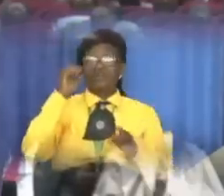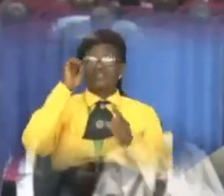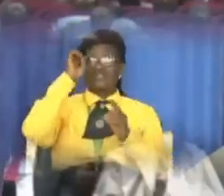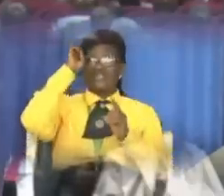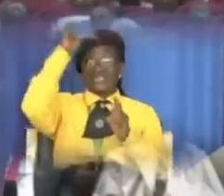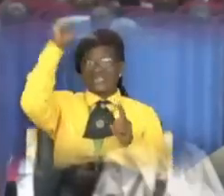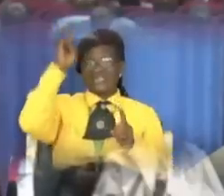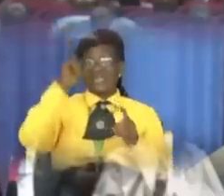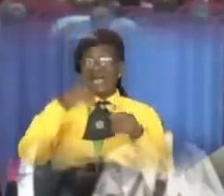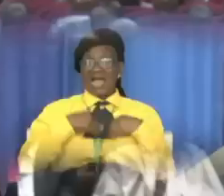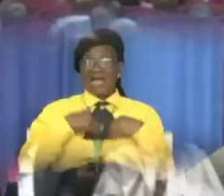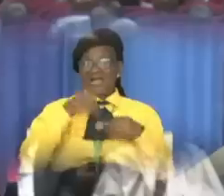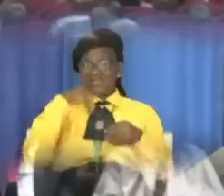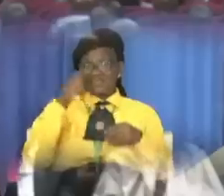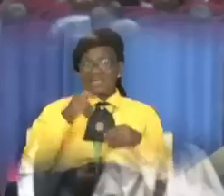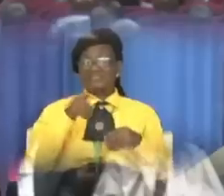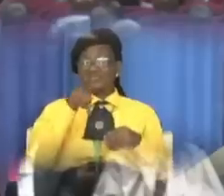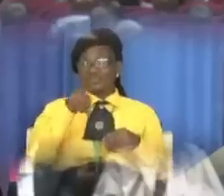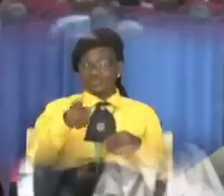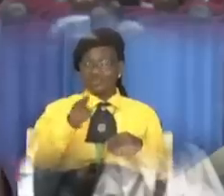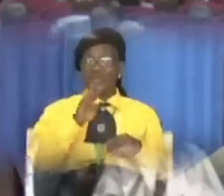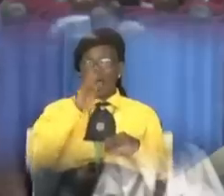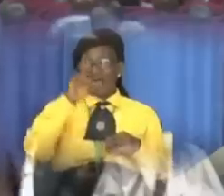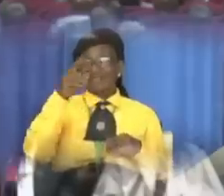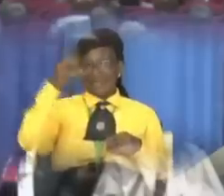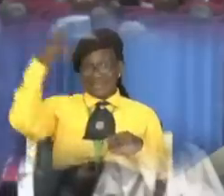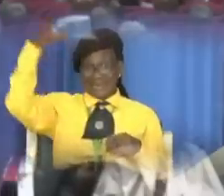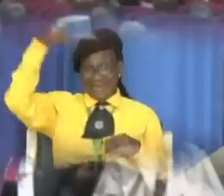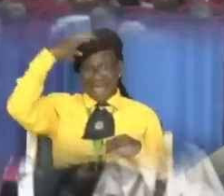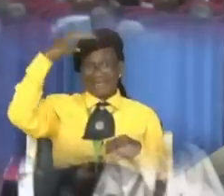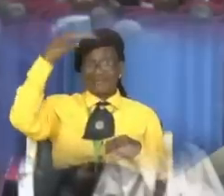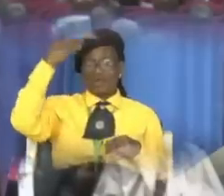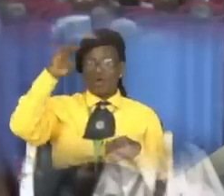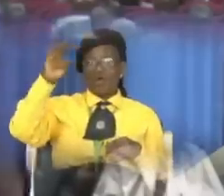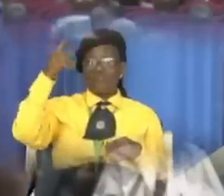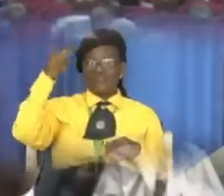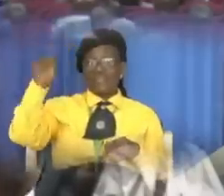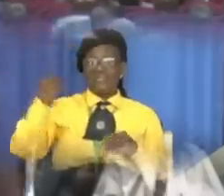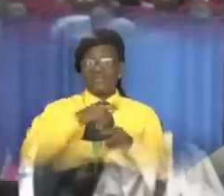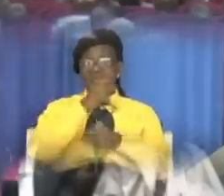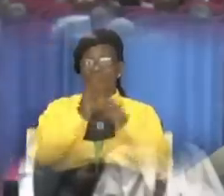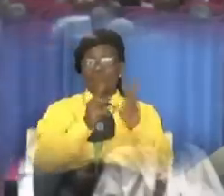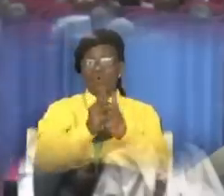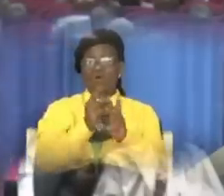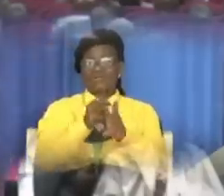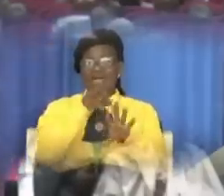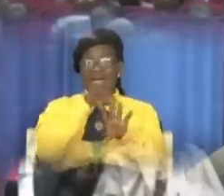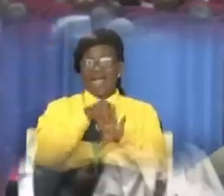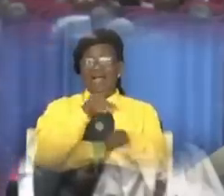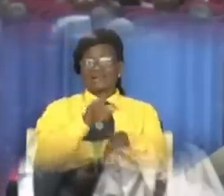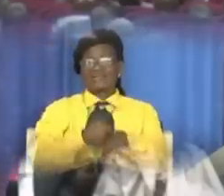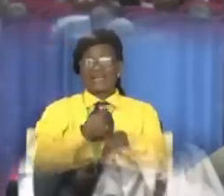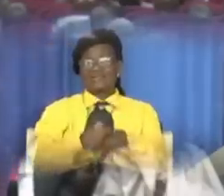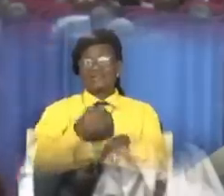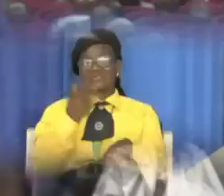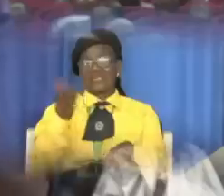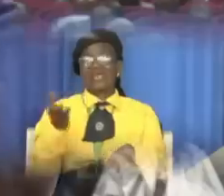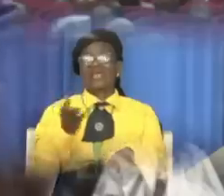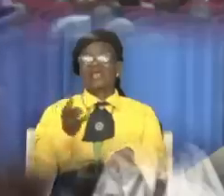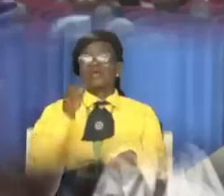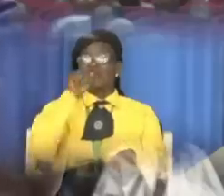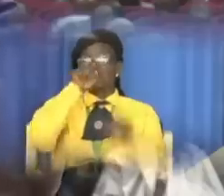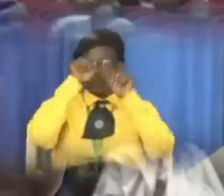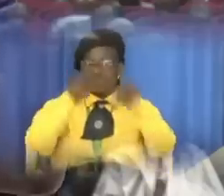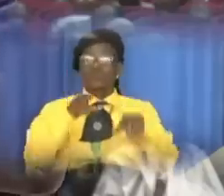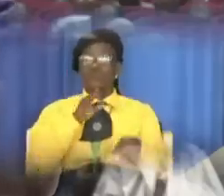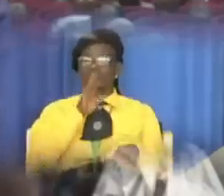world. But at times, there could be light covered. There could